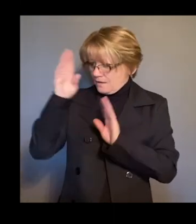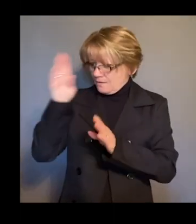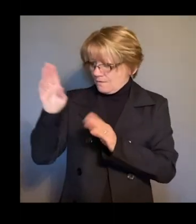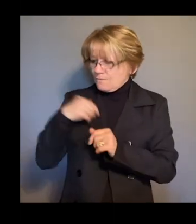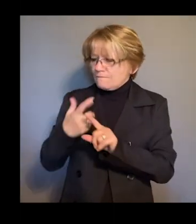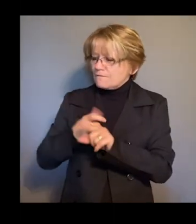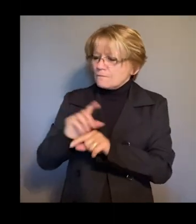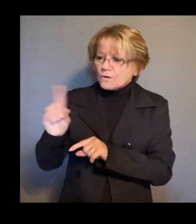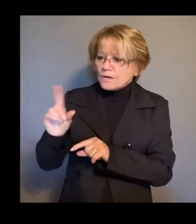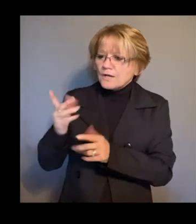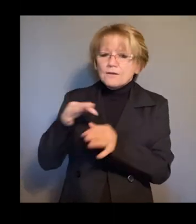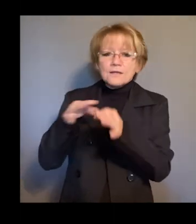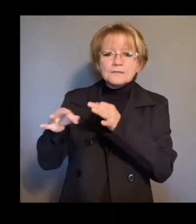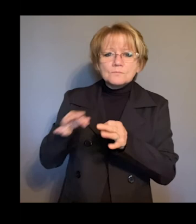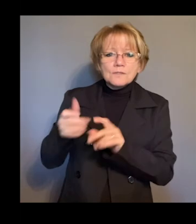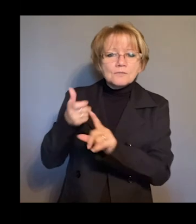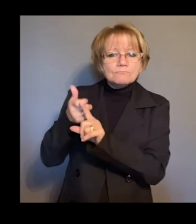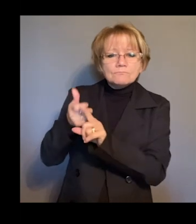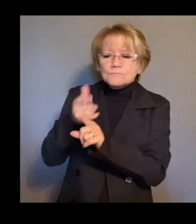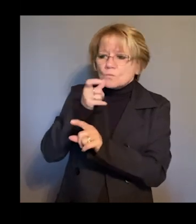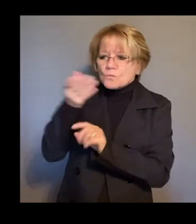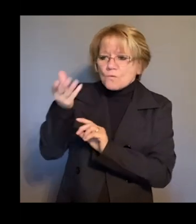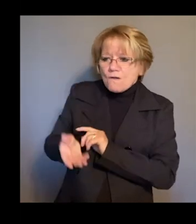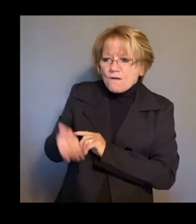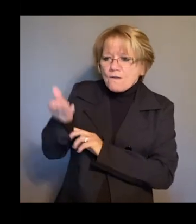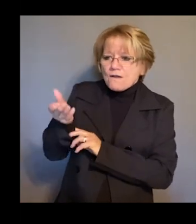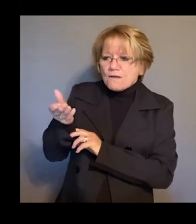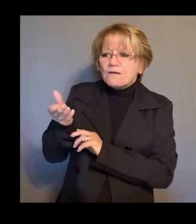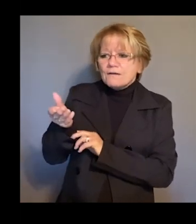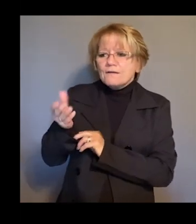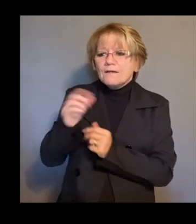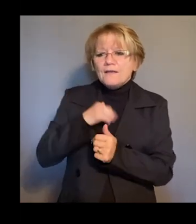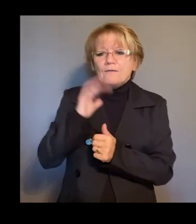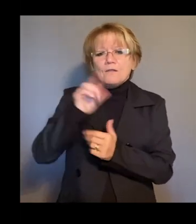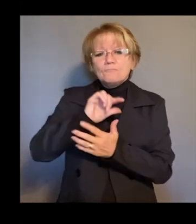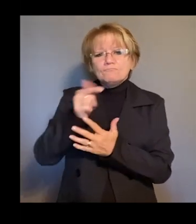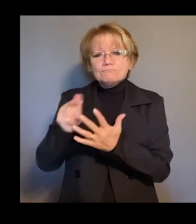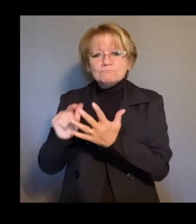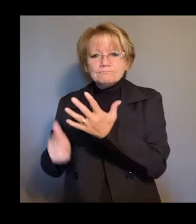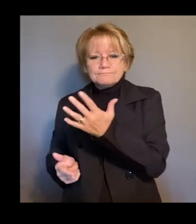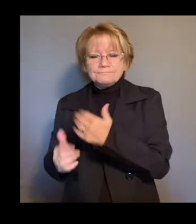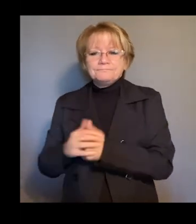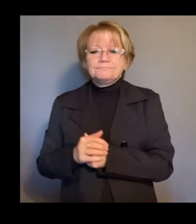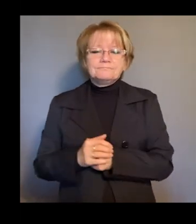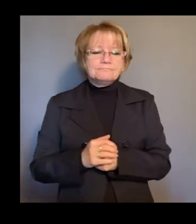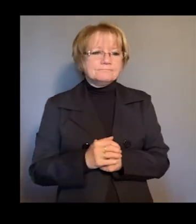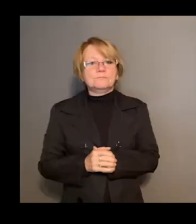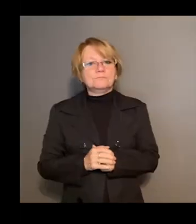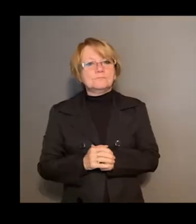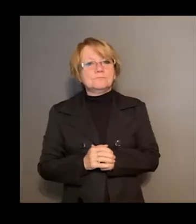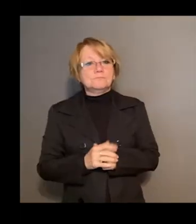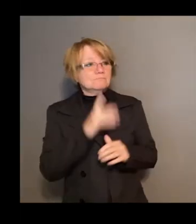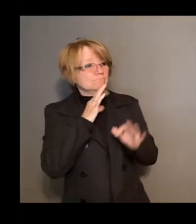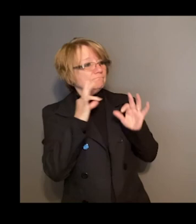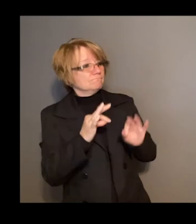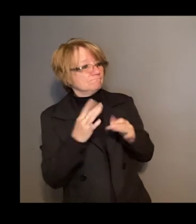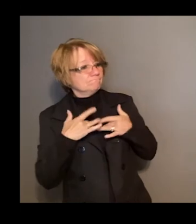where you're from and explain a little bit about yourself, and then I'll call on to the next person after you're done.